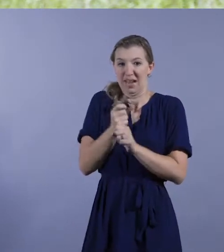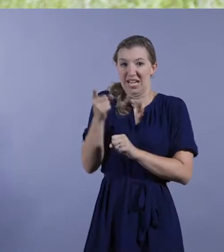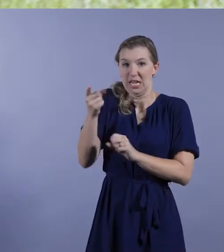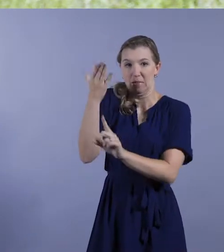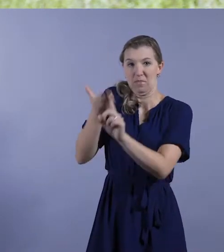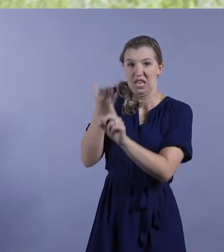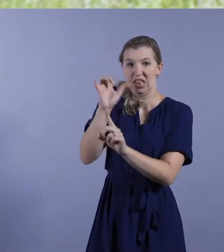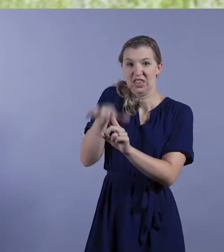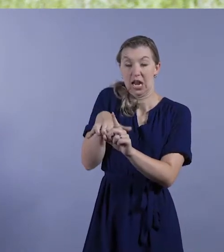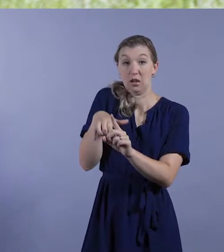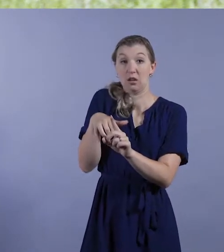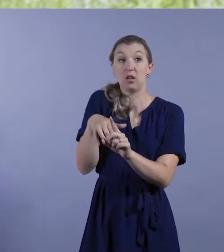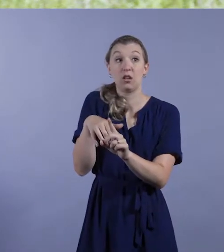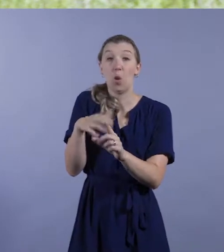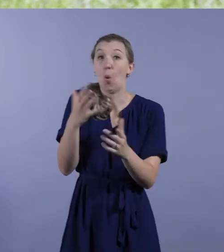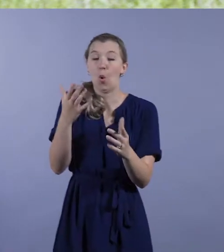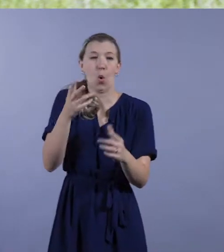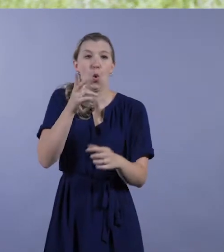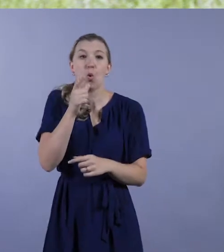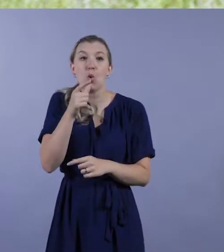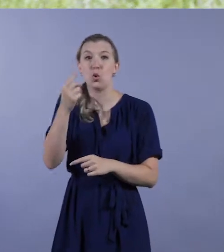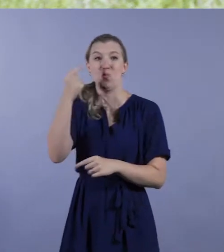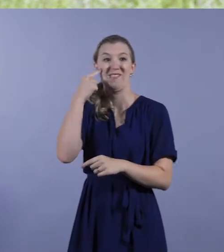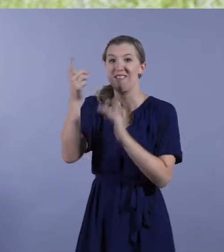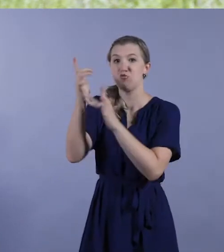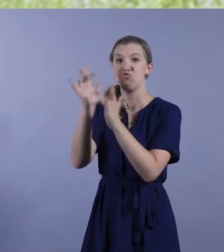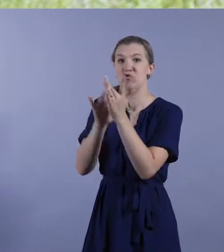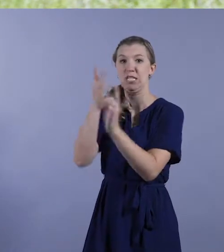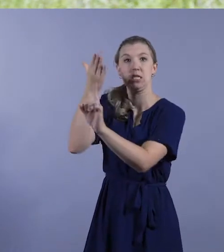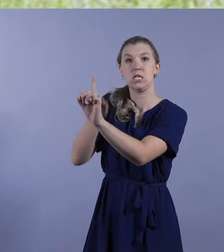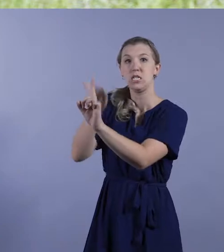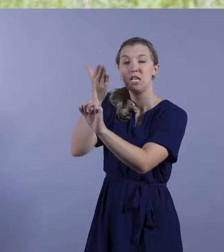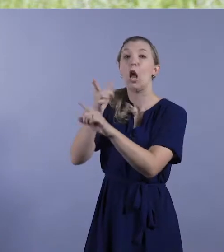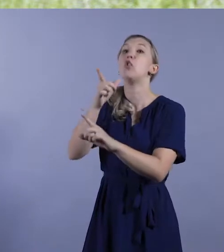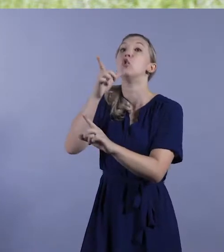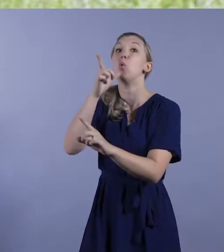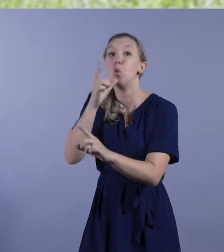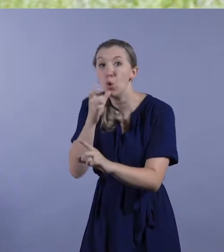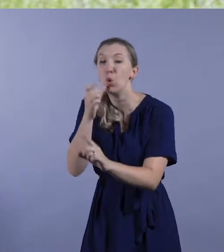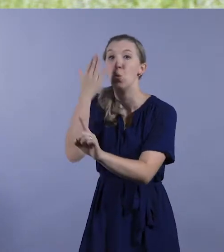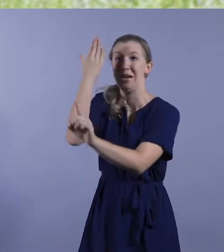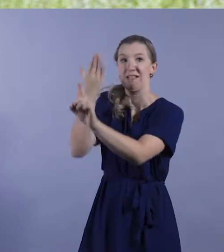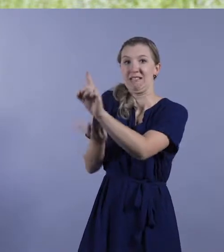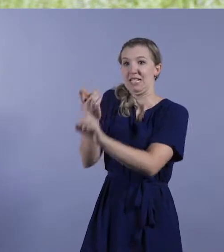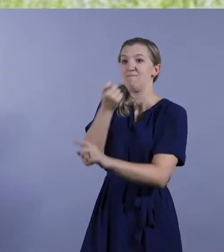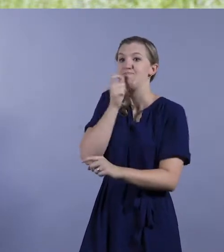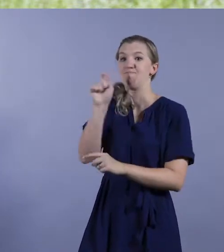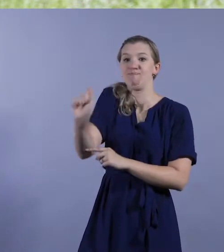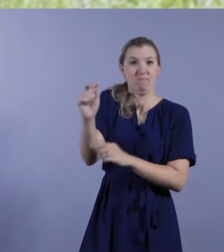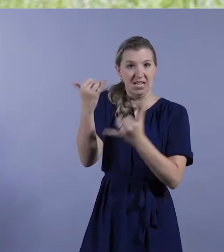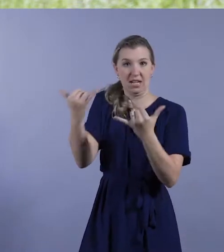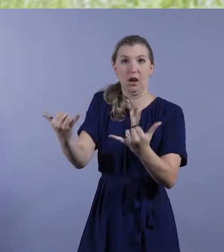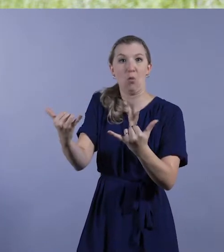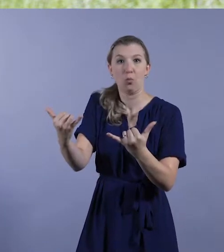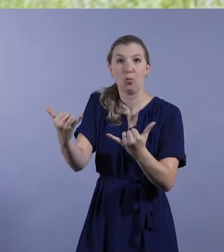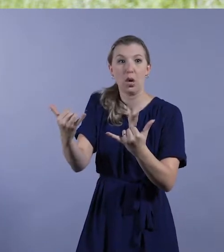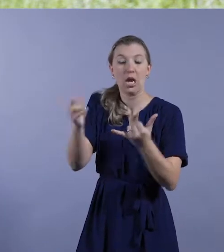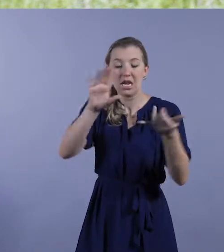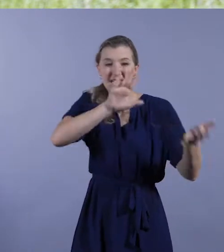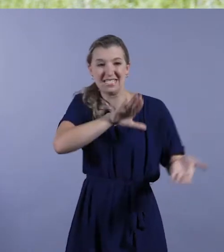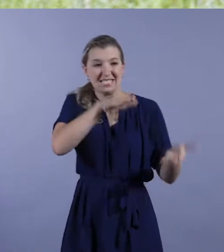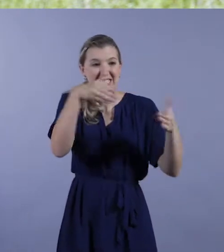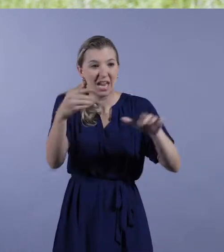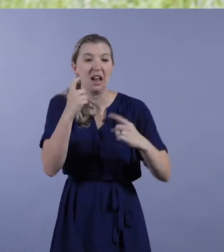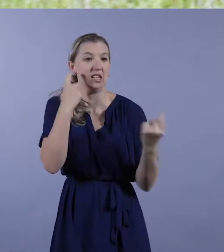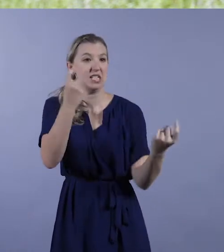Regardless of what you may think he is, that is who he is right now. He died for the